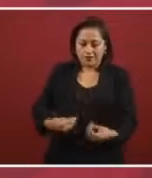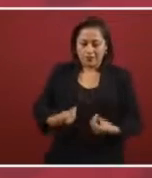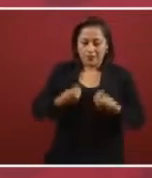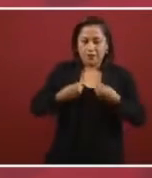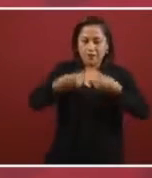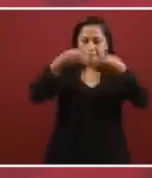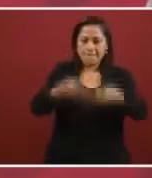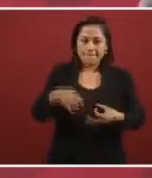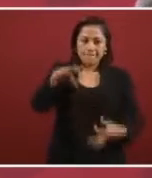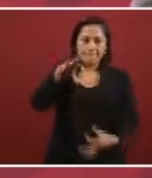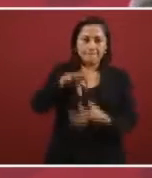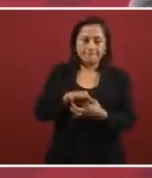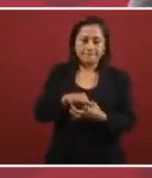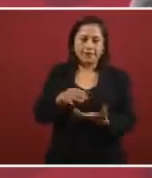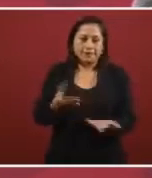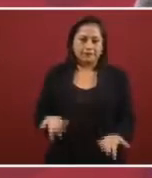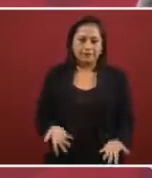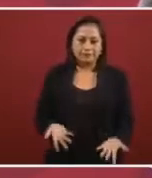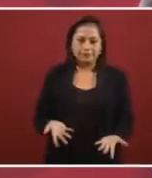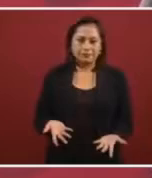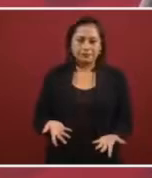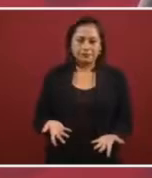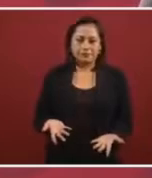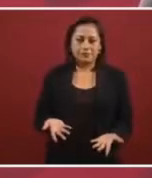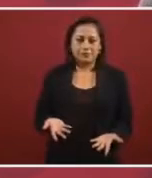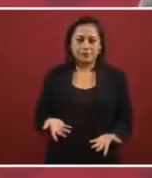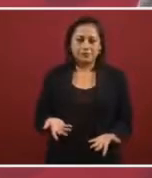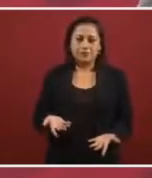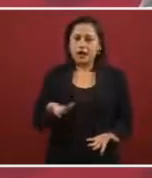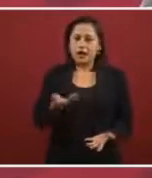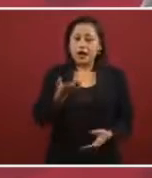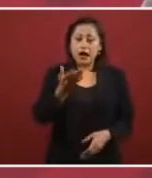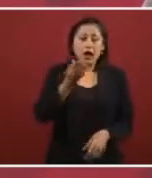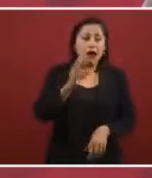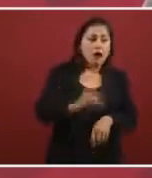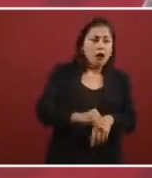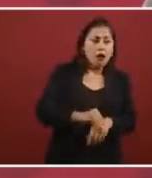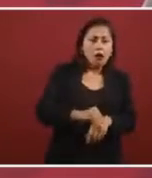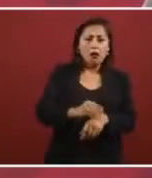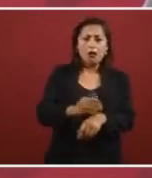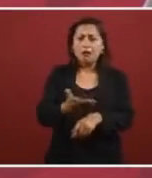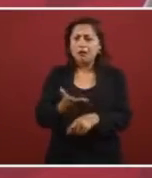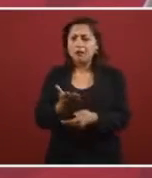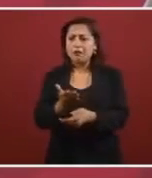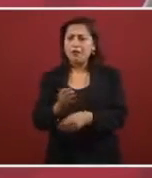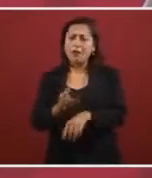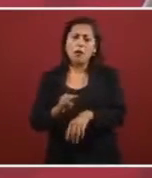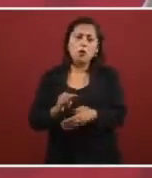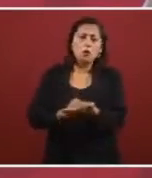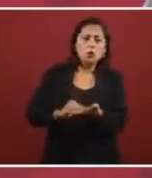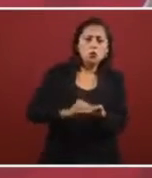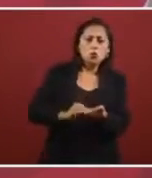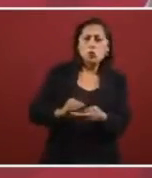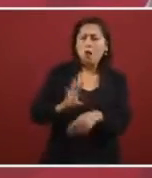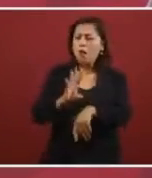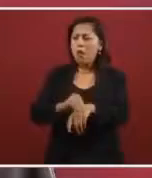hay there is impunidad no para nadie. impunity for anyone. Entonces, tampoco So es not even for